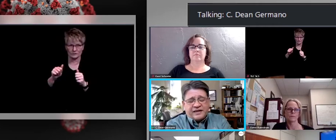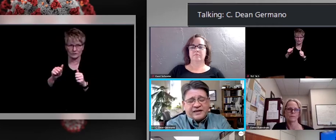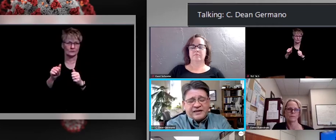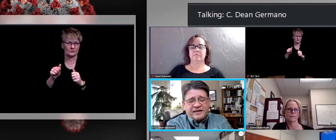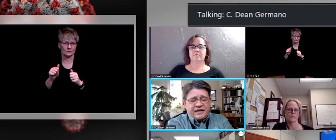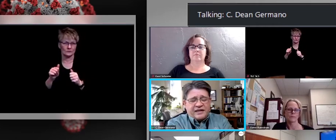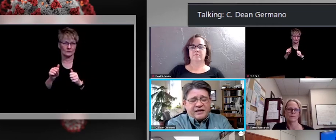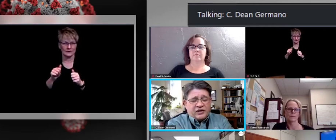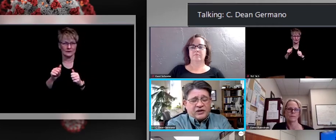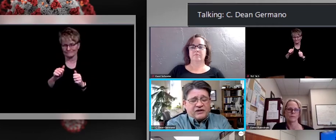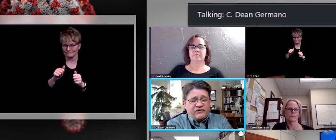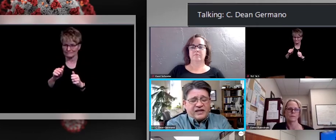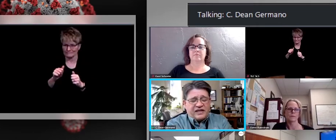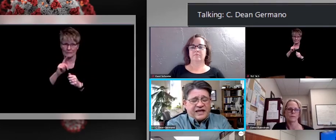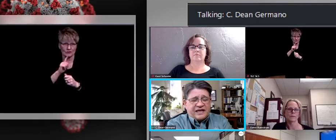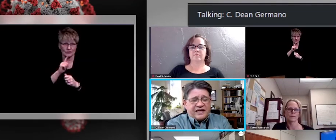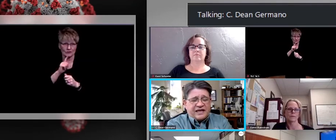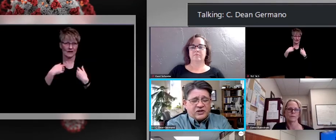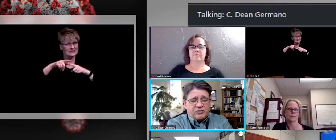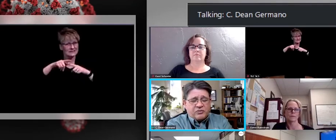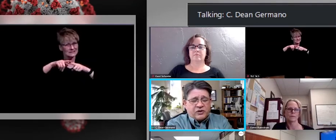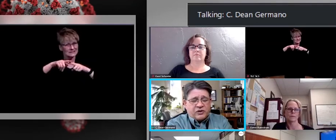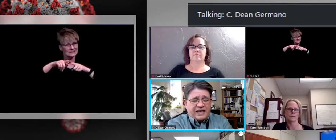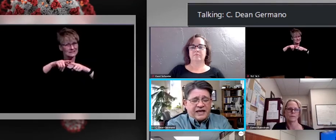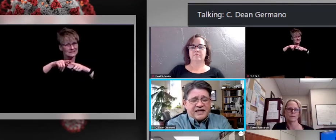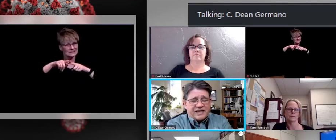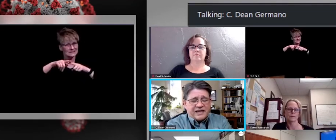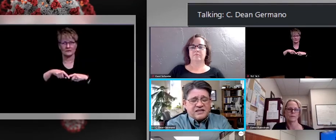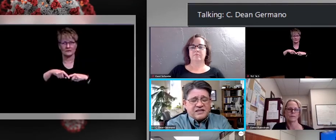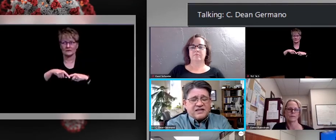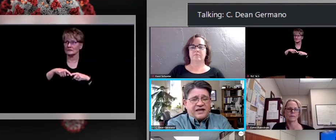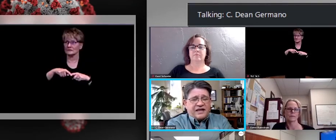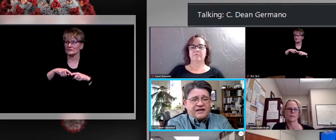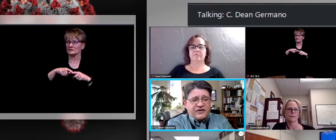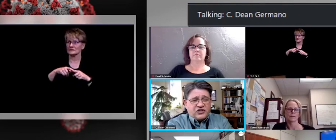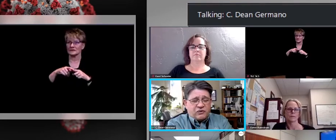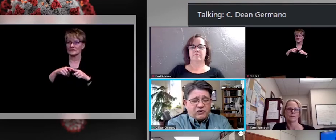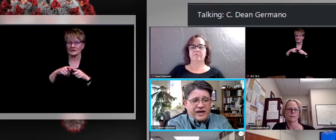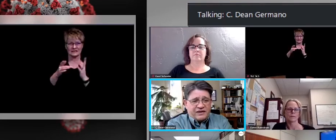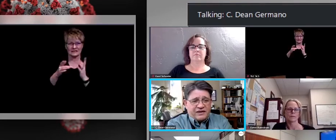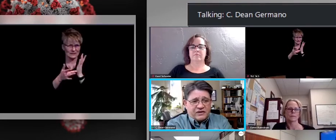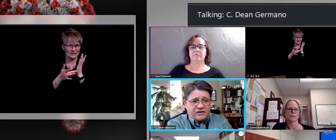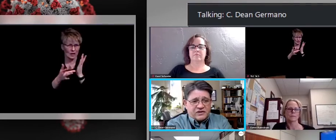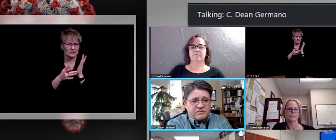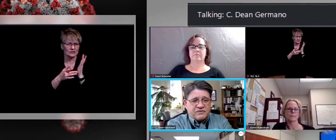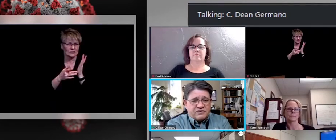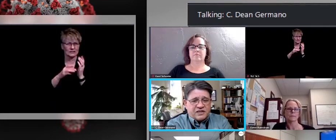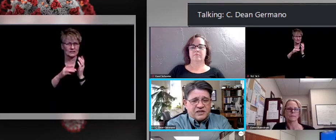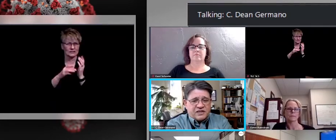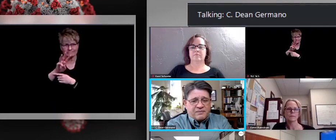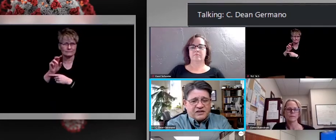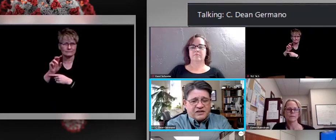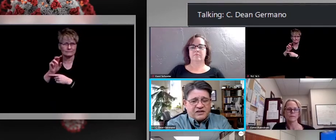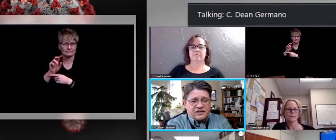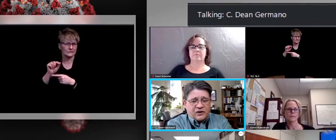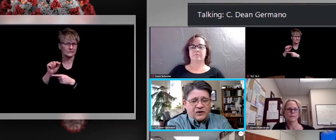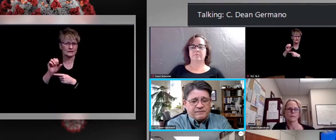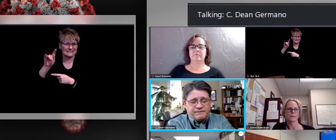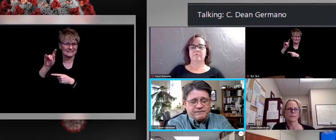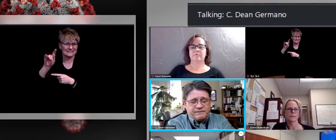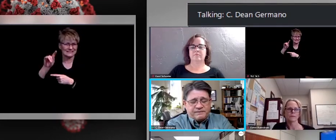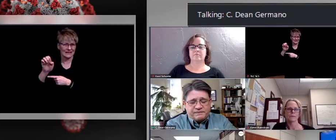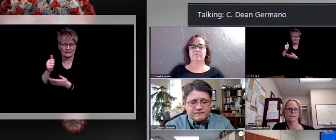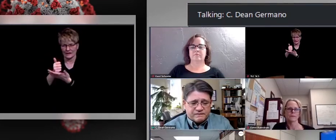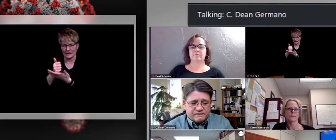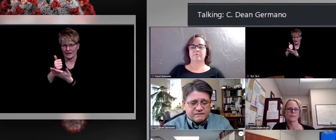and an ability to feed data to multiple data sites in an efficient way. So there's some steps yet to go.